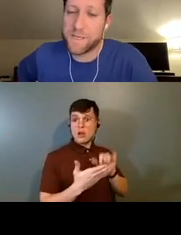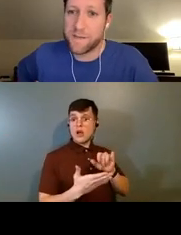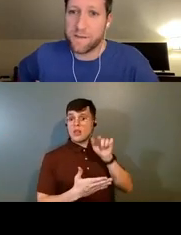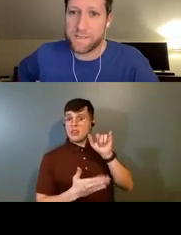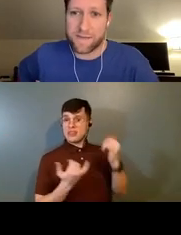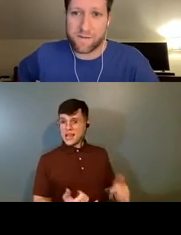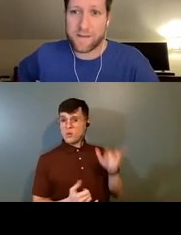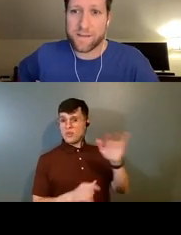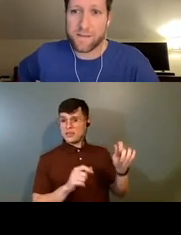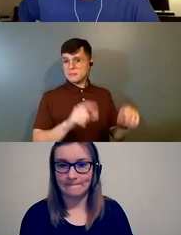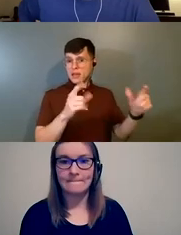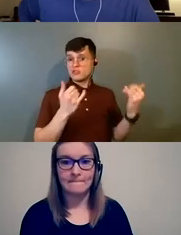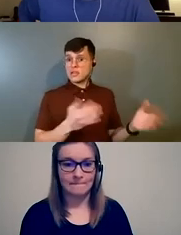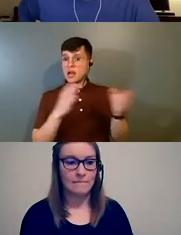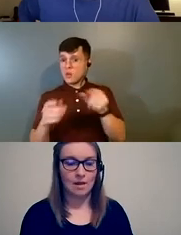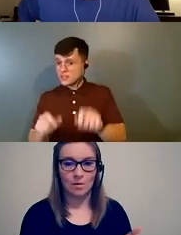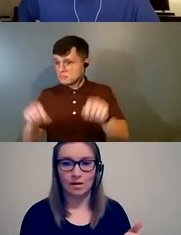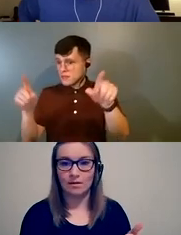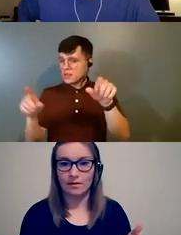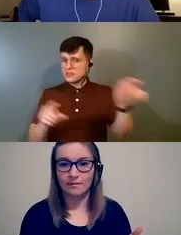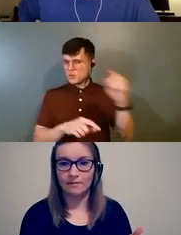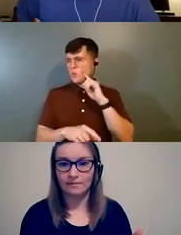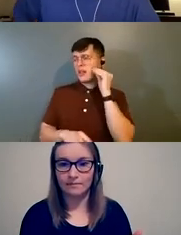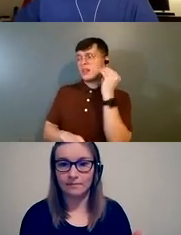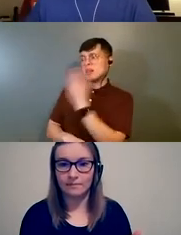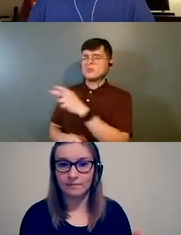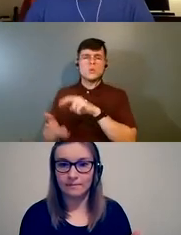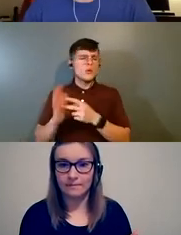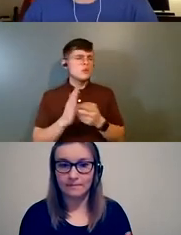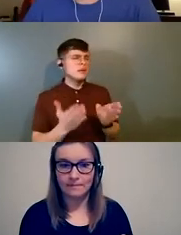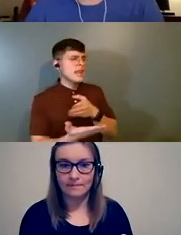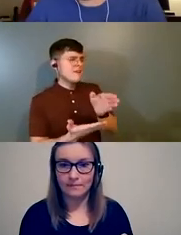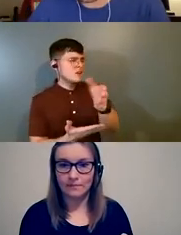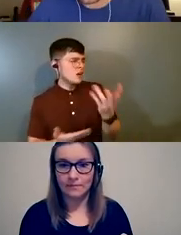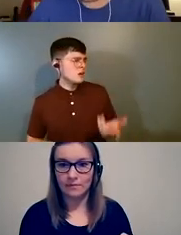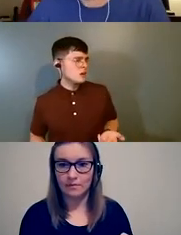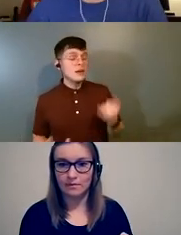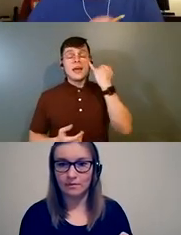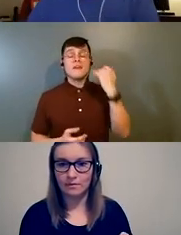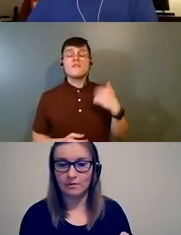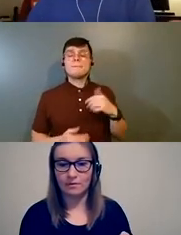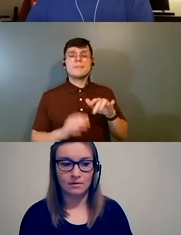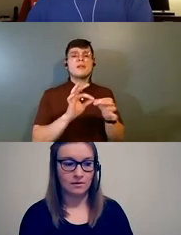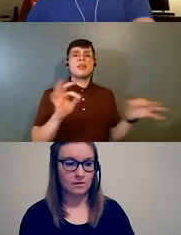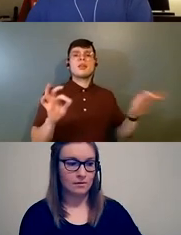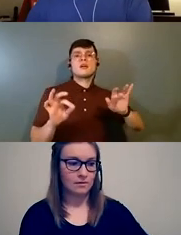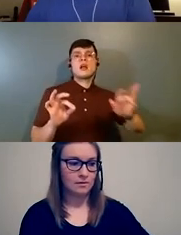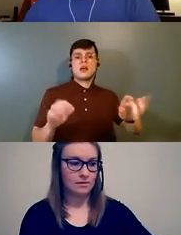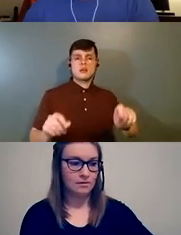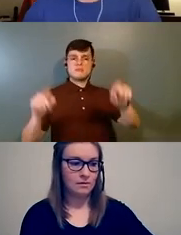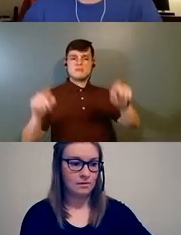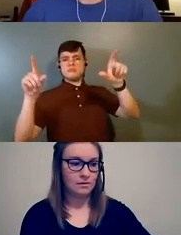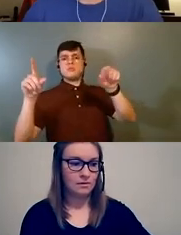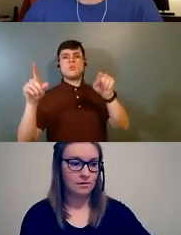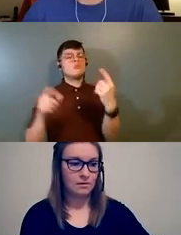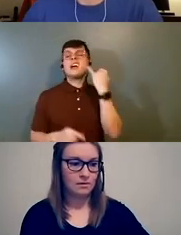page. Is that correct? What do you mean by navigating to this page or that page? Like if you click on a link, like let's say that one of those cars